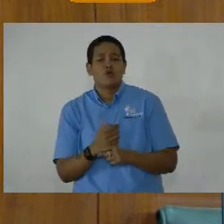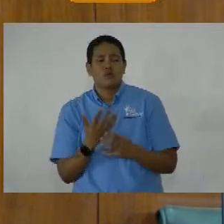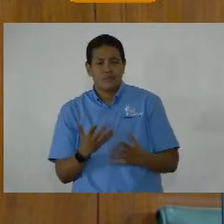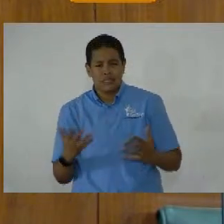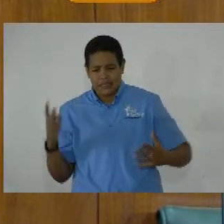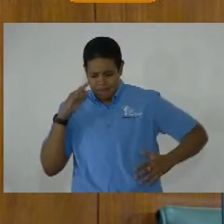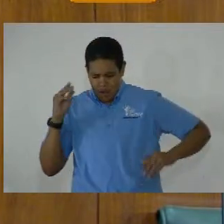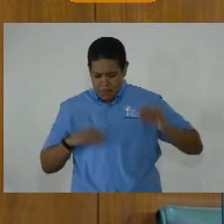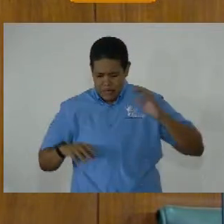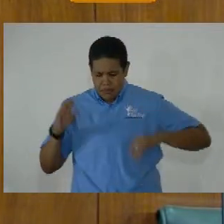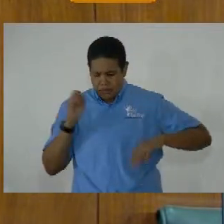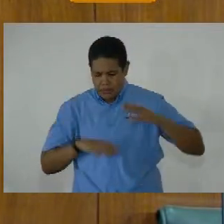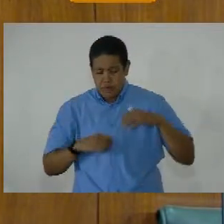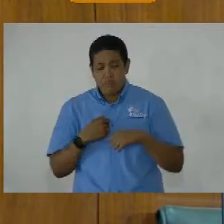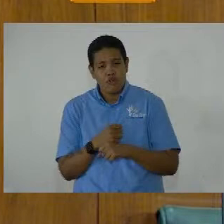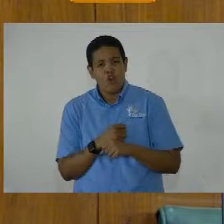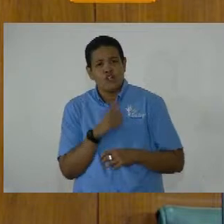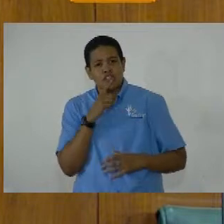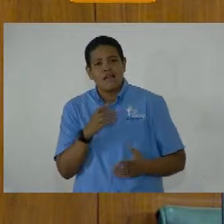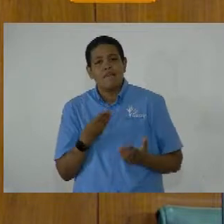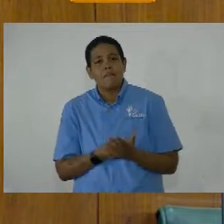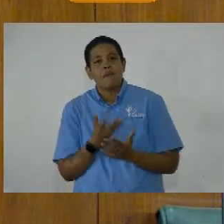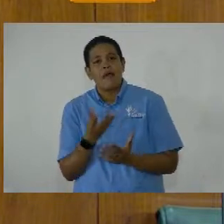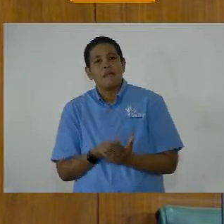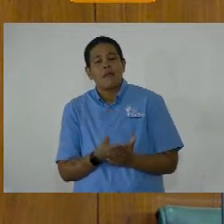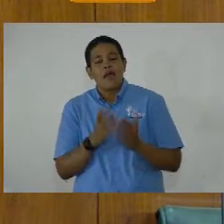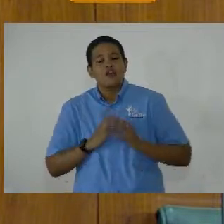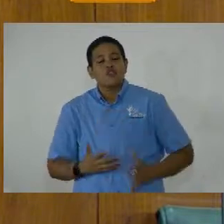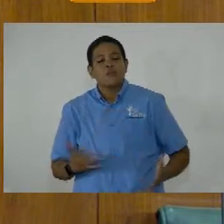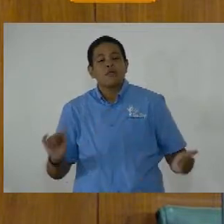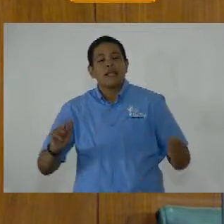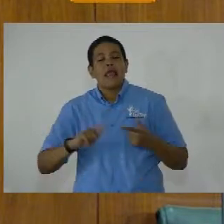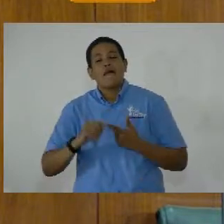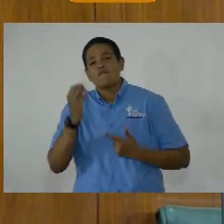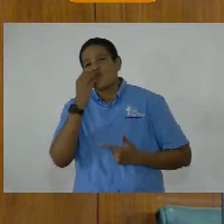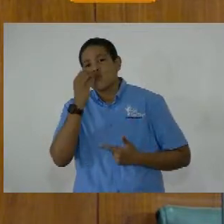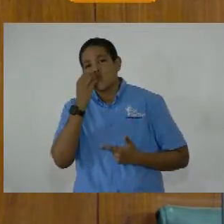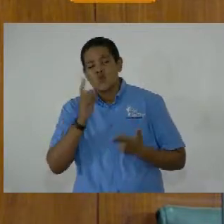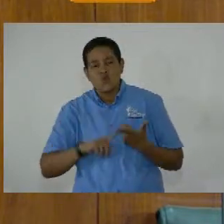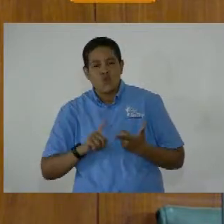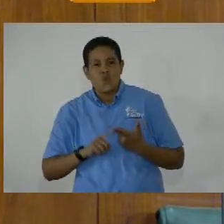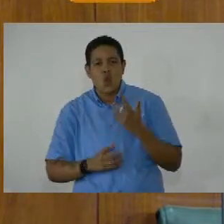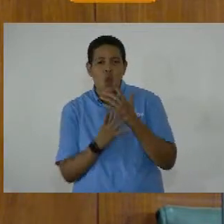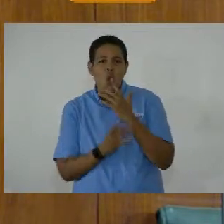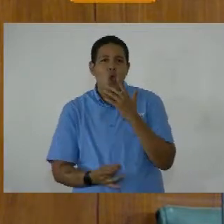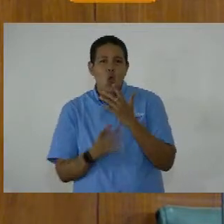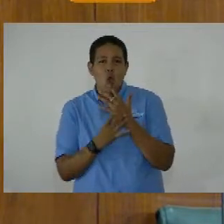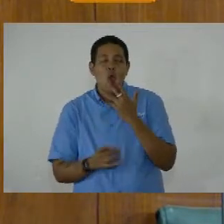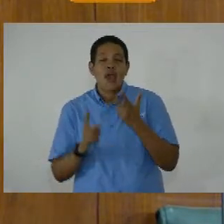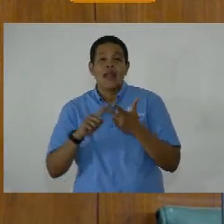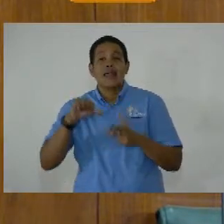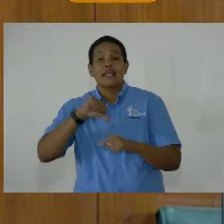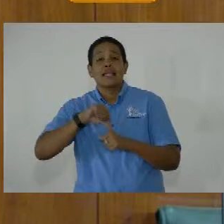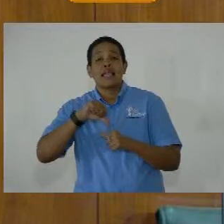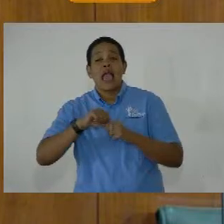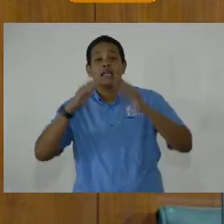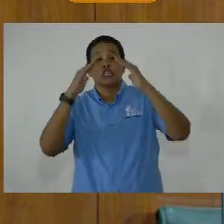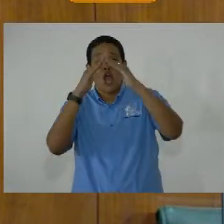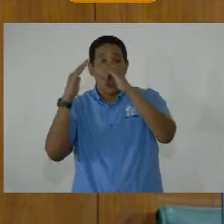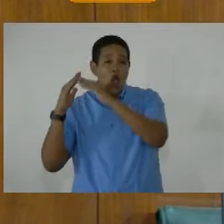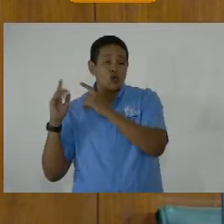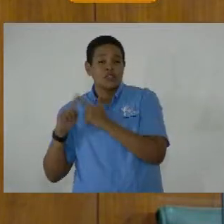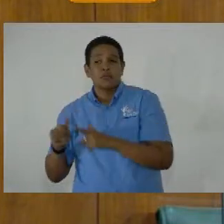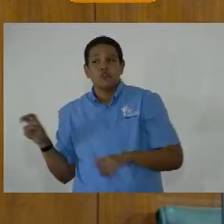inputs into production of consumer items such as food, oil and gas, houses